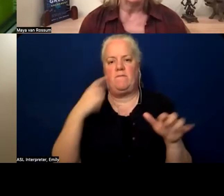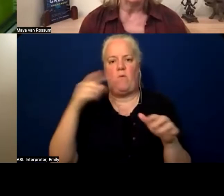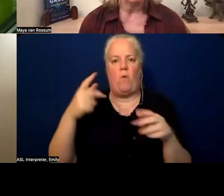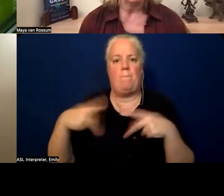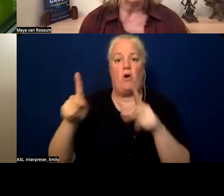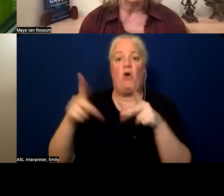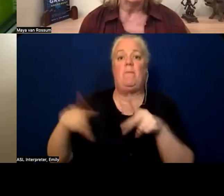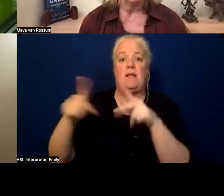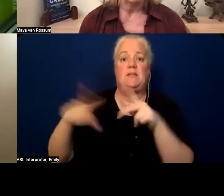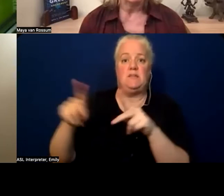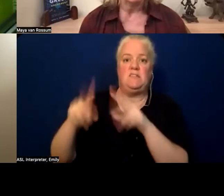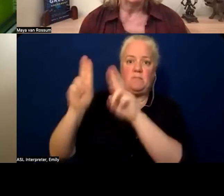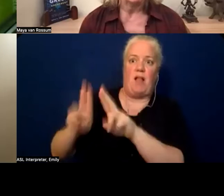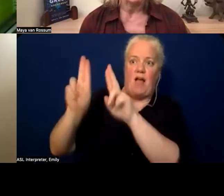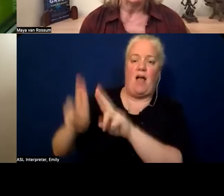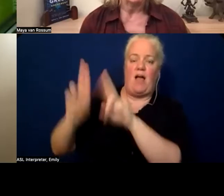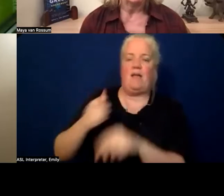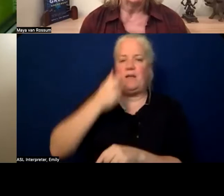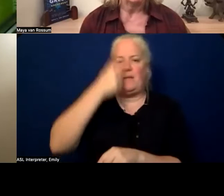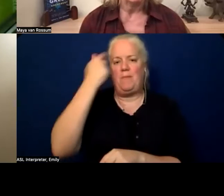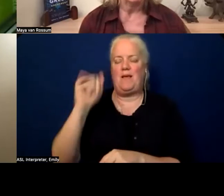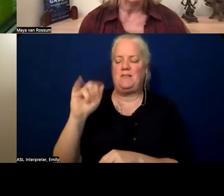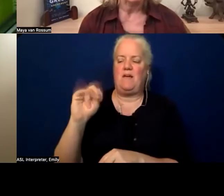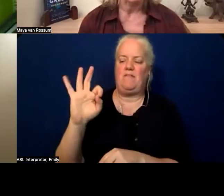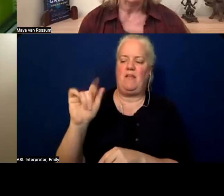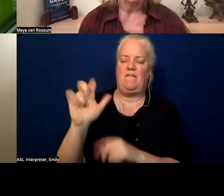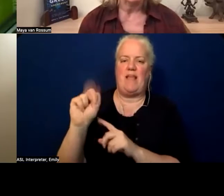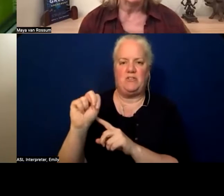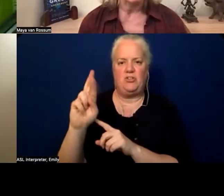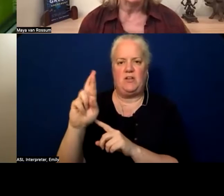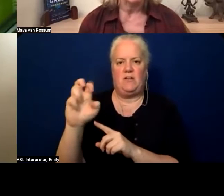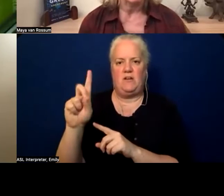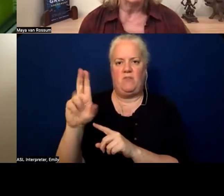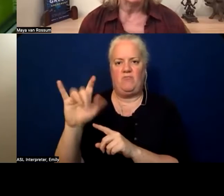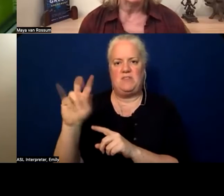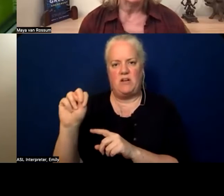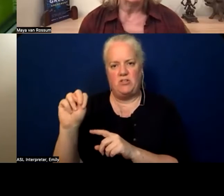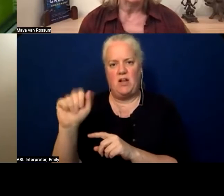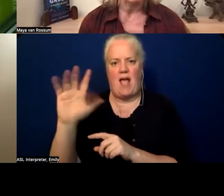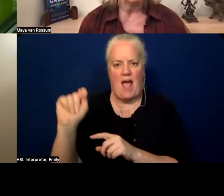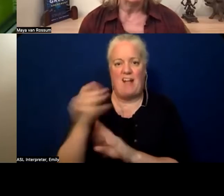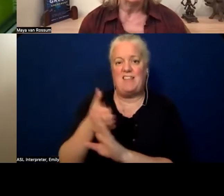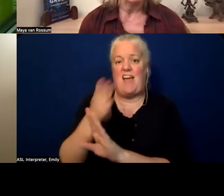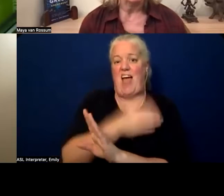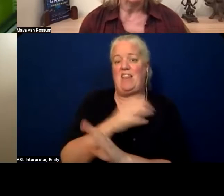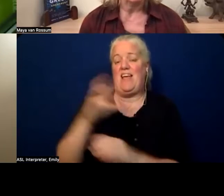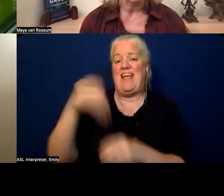least proposed because of the Inflation Reduction Act, and prior to that, the bipartisan